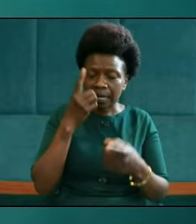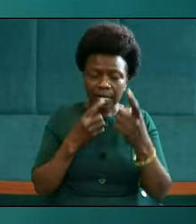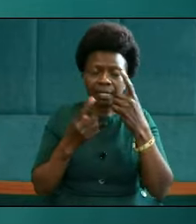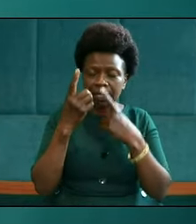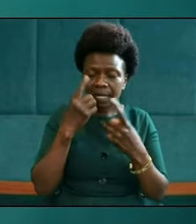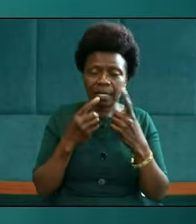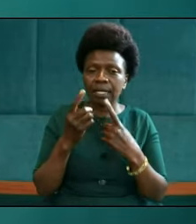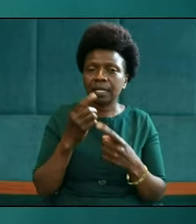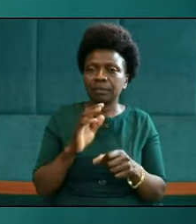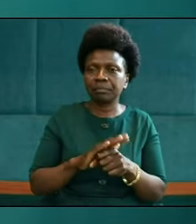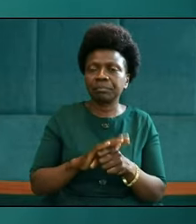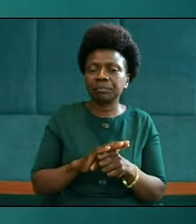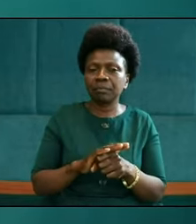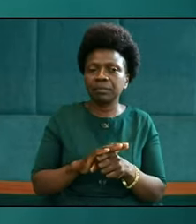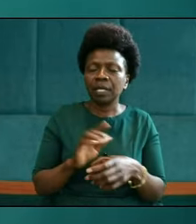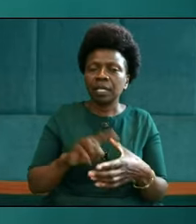He cried. Then he vowed,